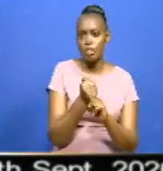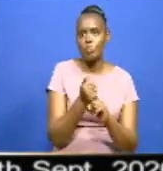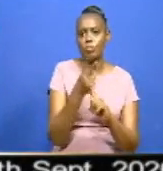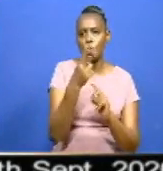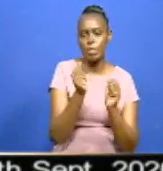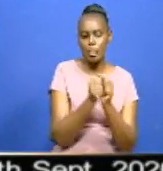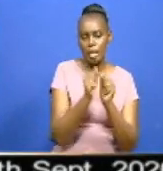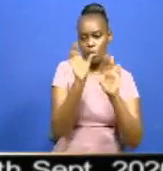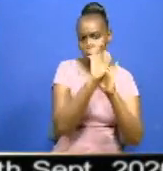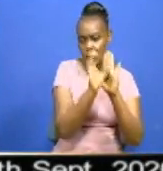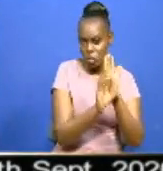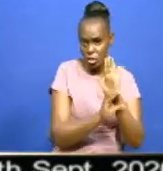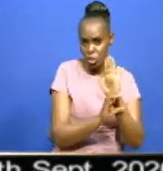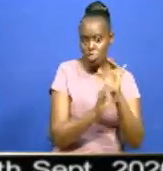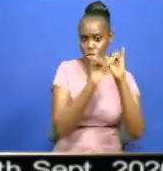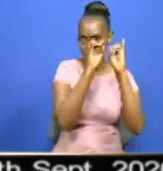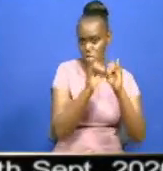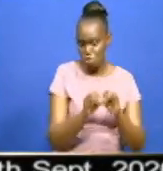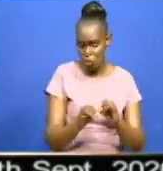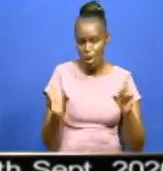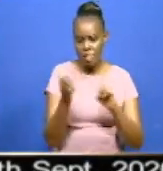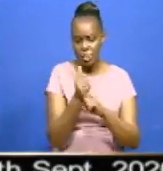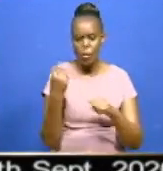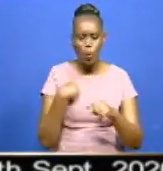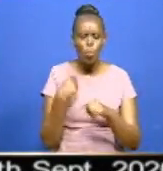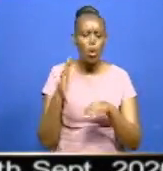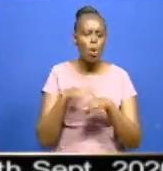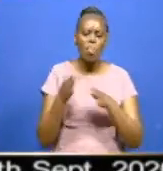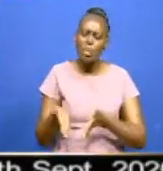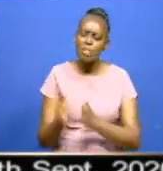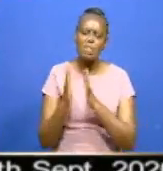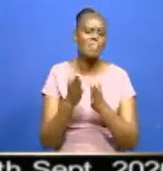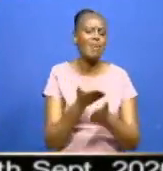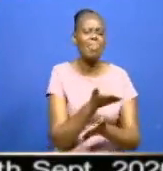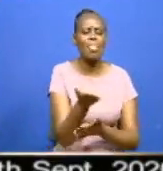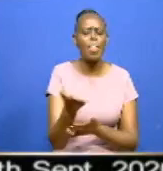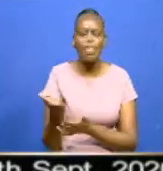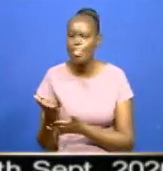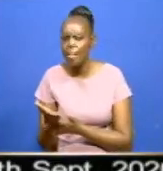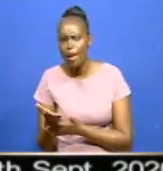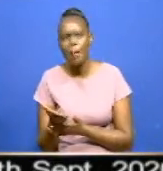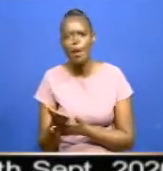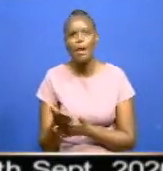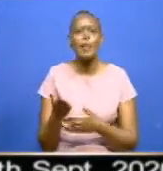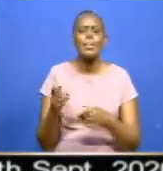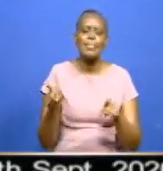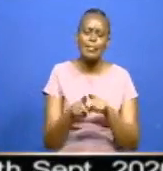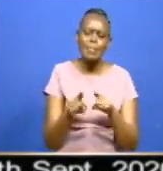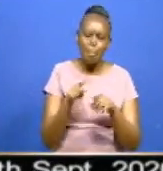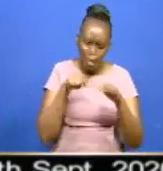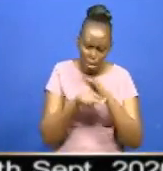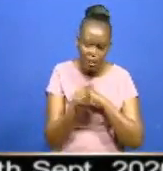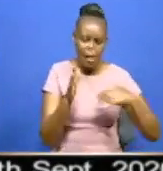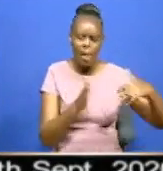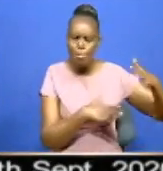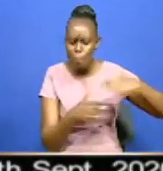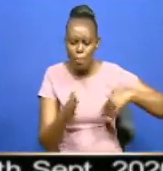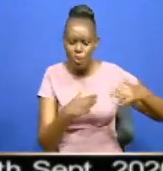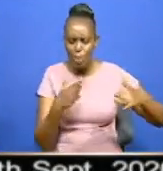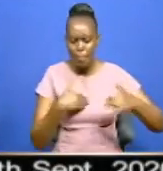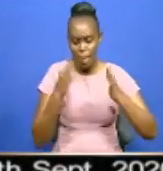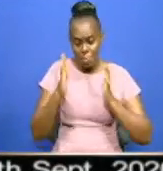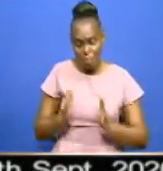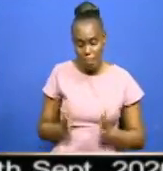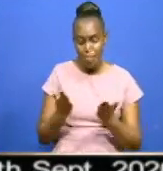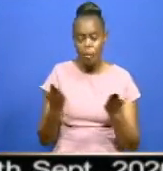2010 Constitution. We have been in the streets. We have been in Bomas. Personally, I was a delegate